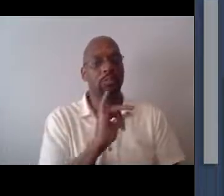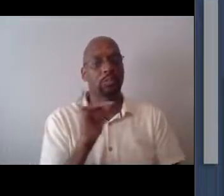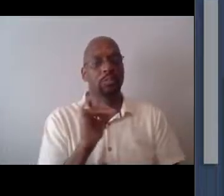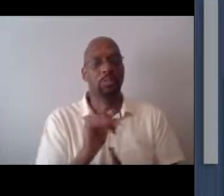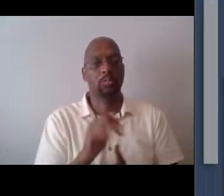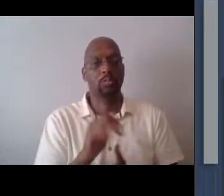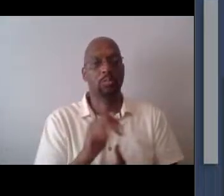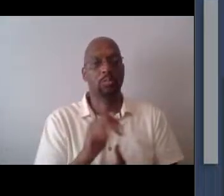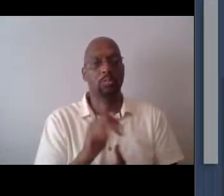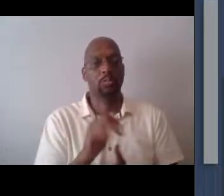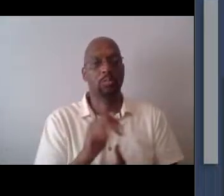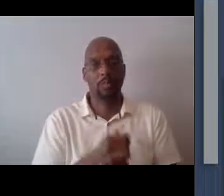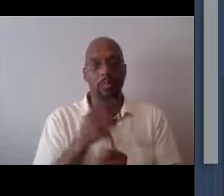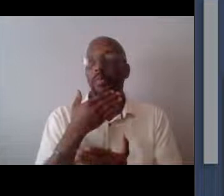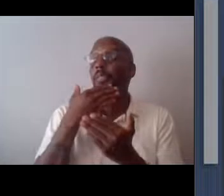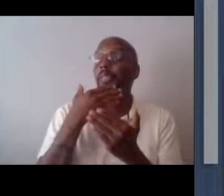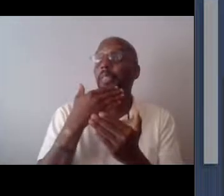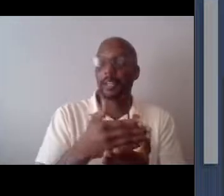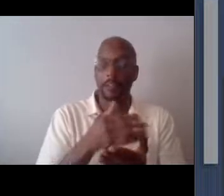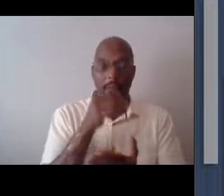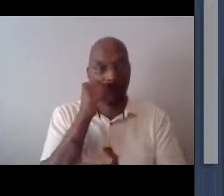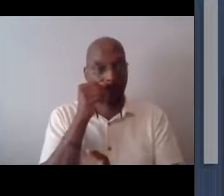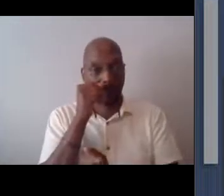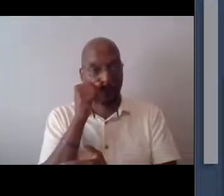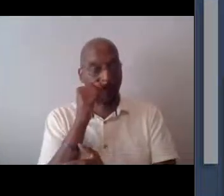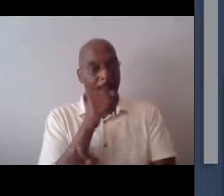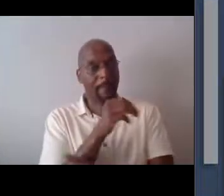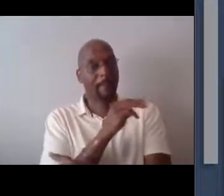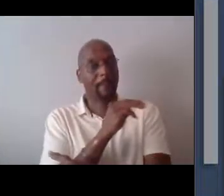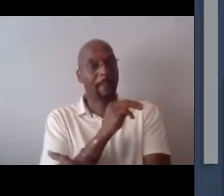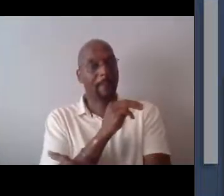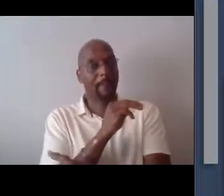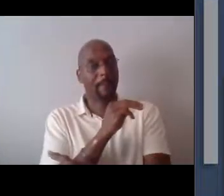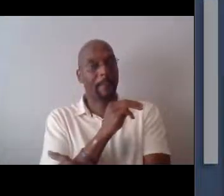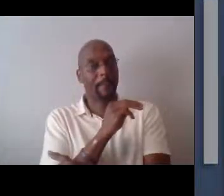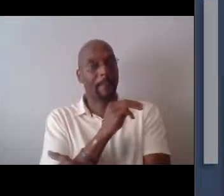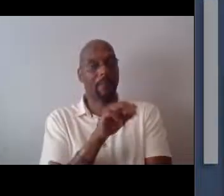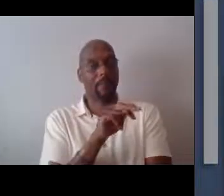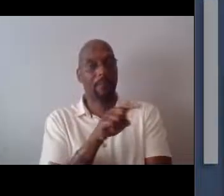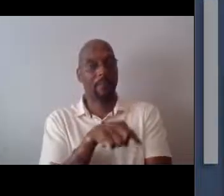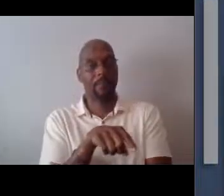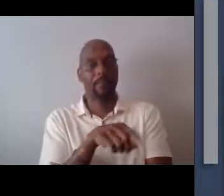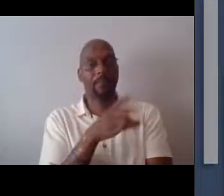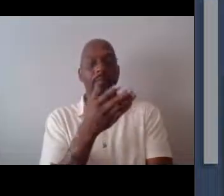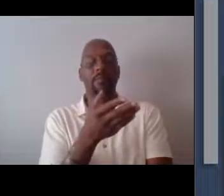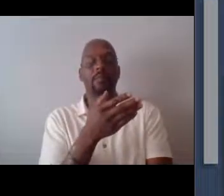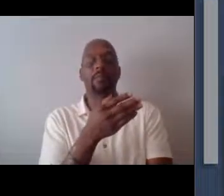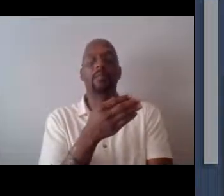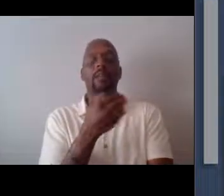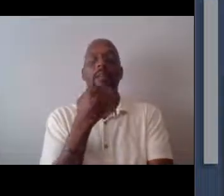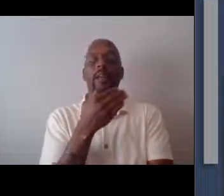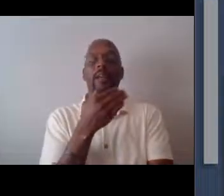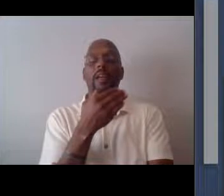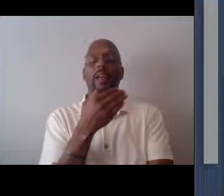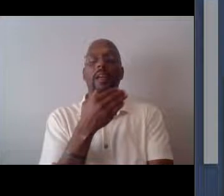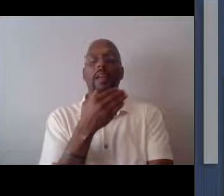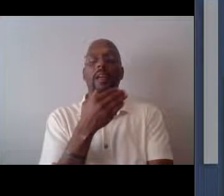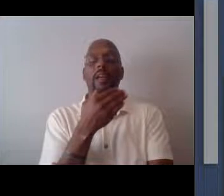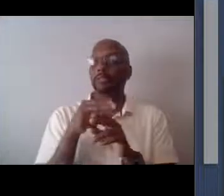And I think we had Commissioner Martinez and then Commissioner Lewis. Okay, thank you, Madam Chair, and I'll be brief. I do concur with your